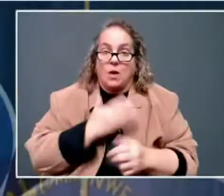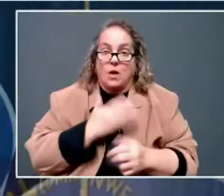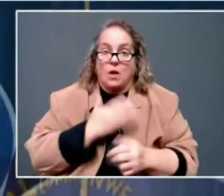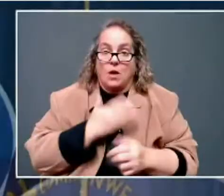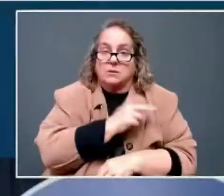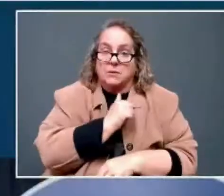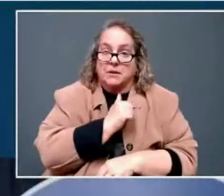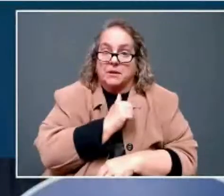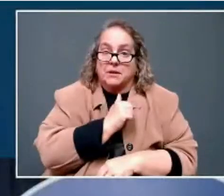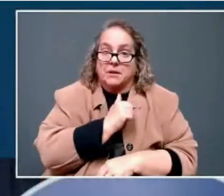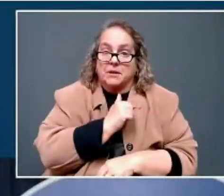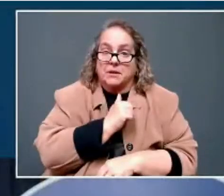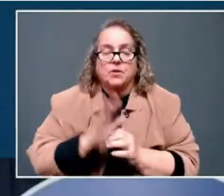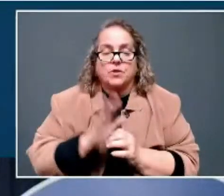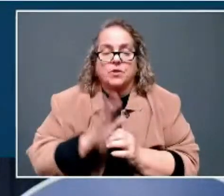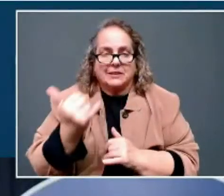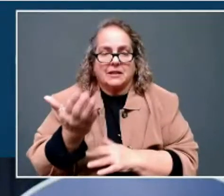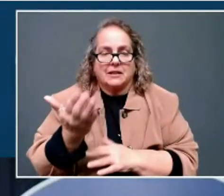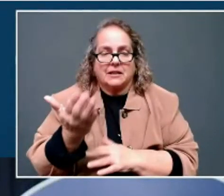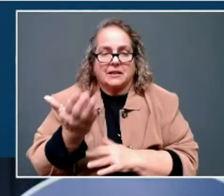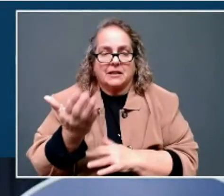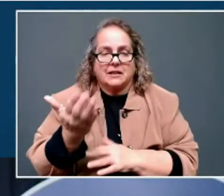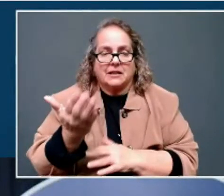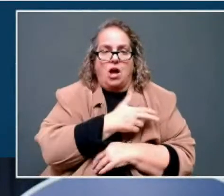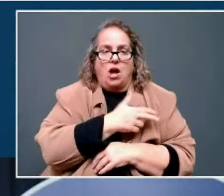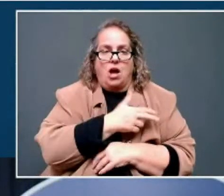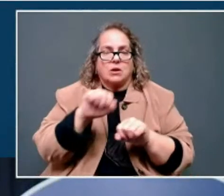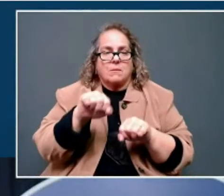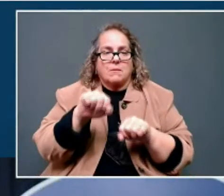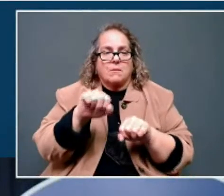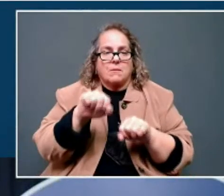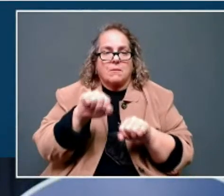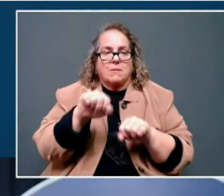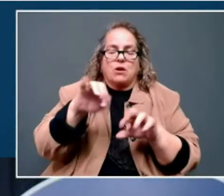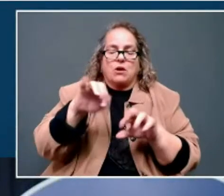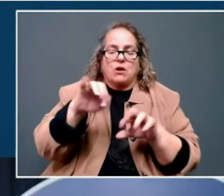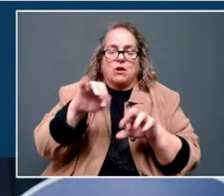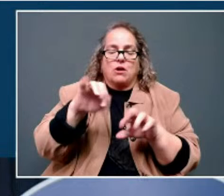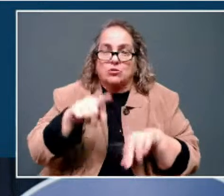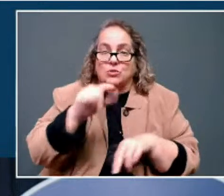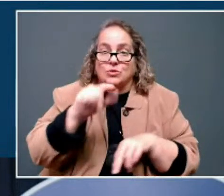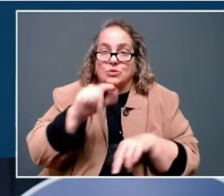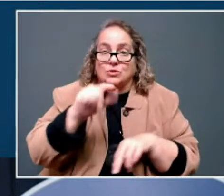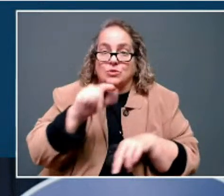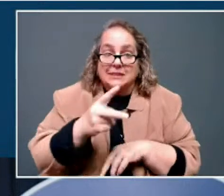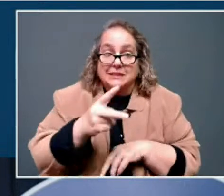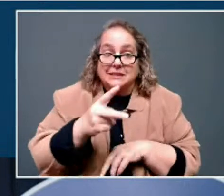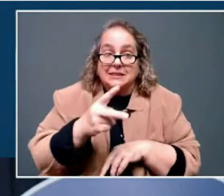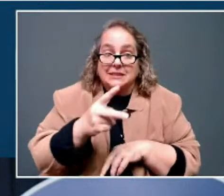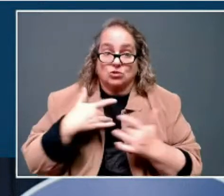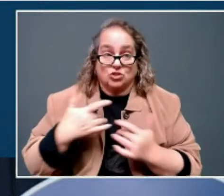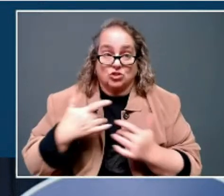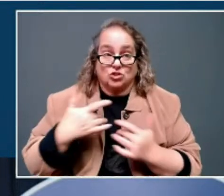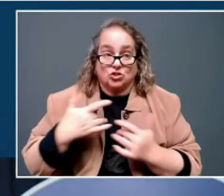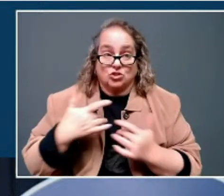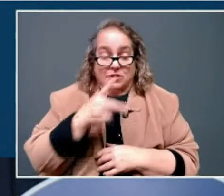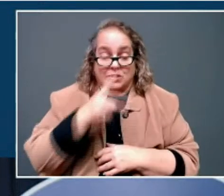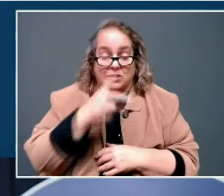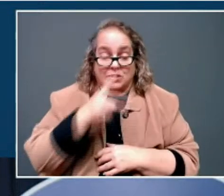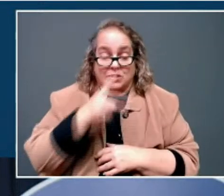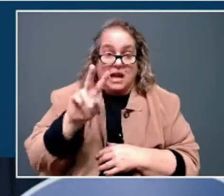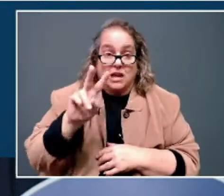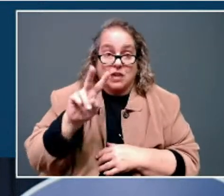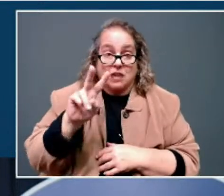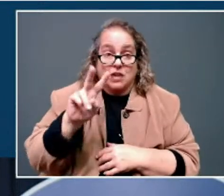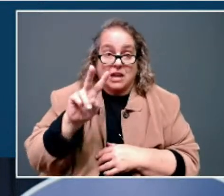okay, here is hospital capacity by region. You can see how concerning it is, with 92.8% of